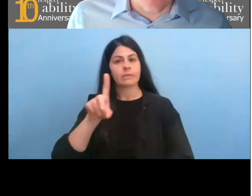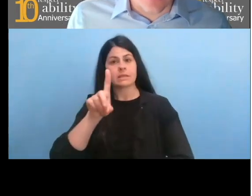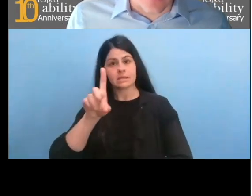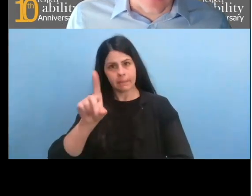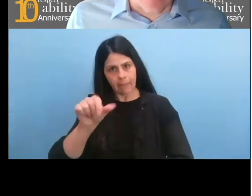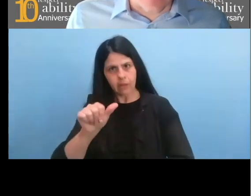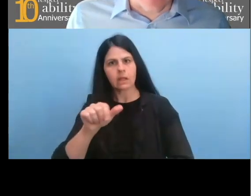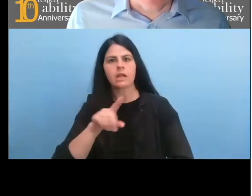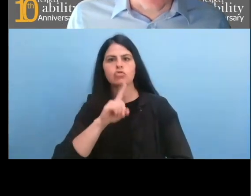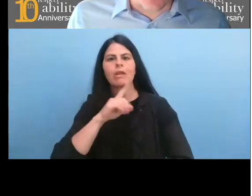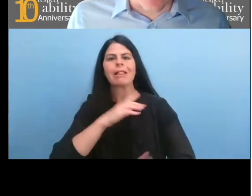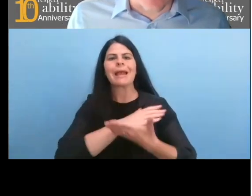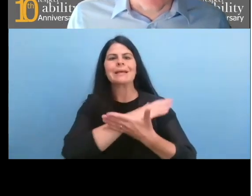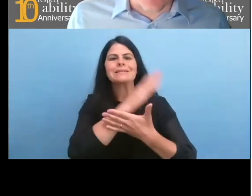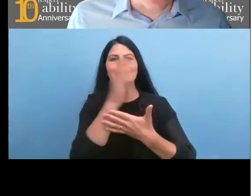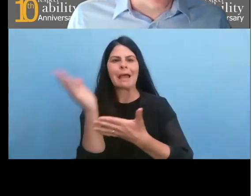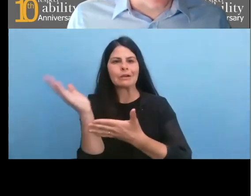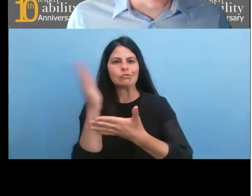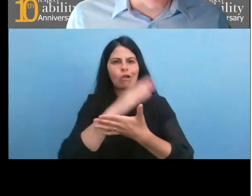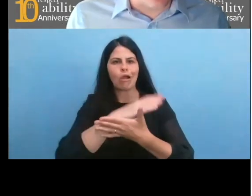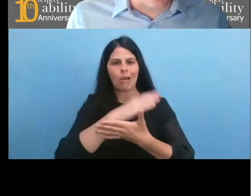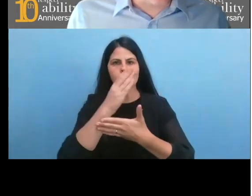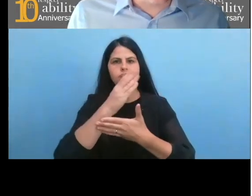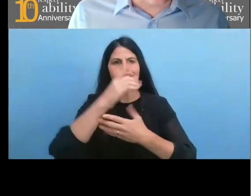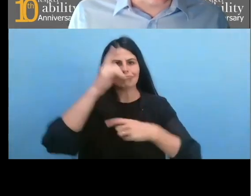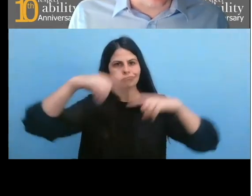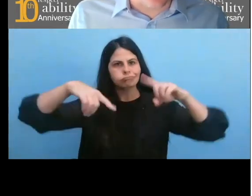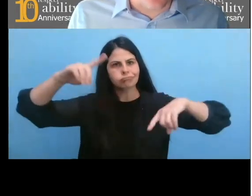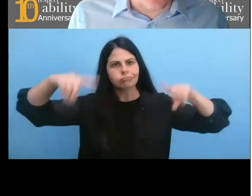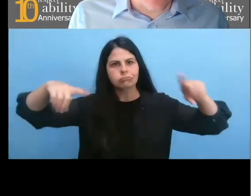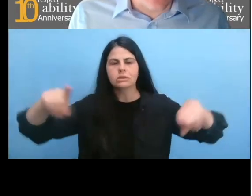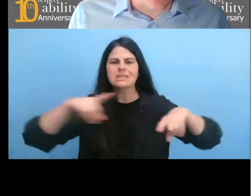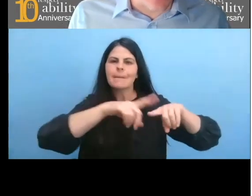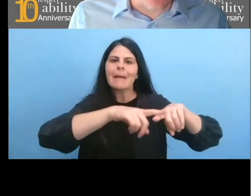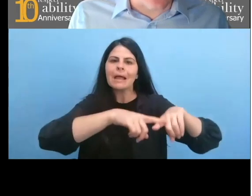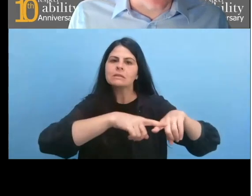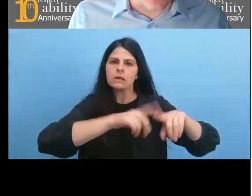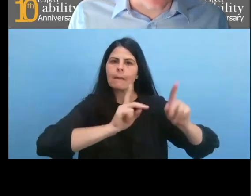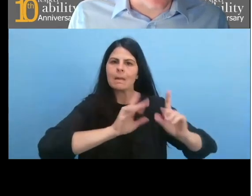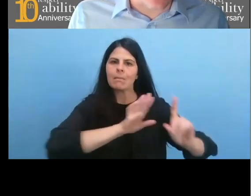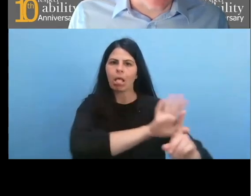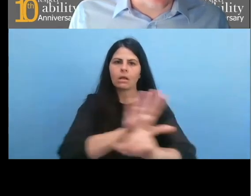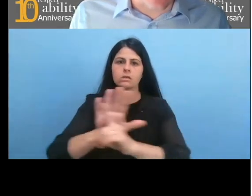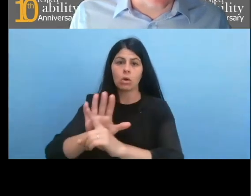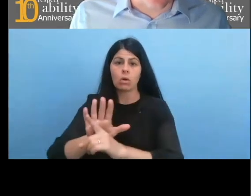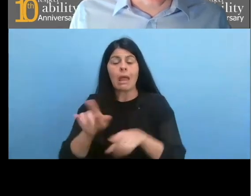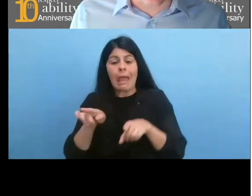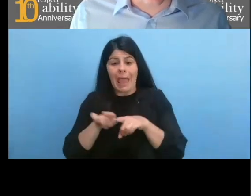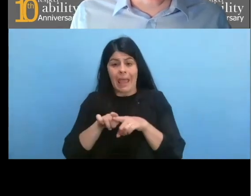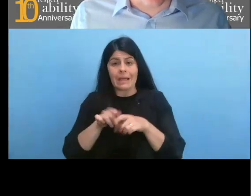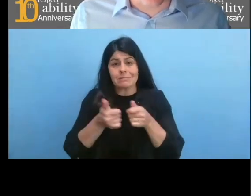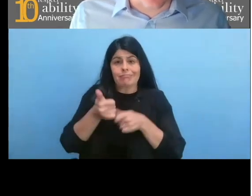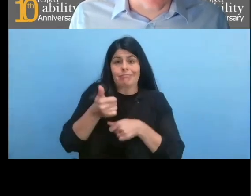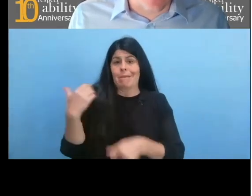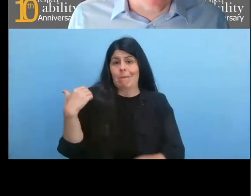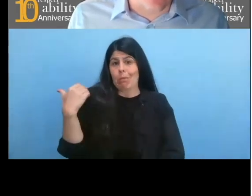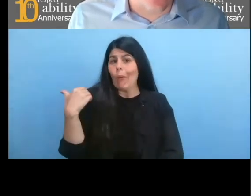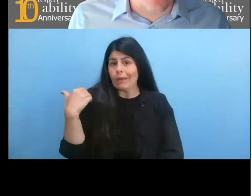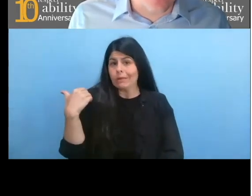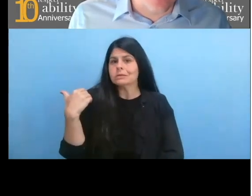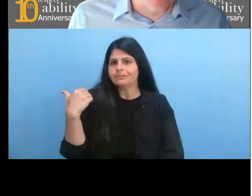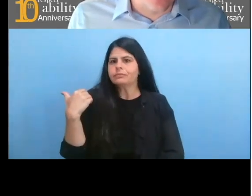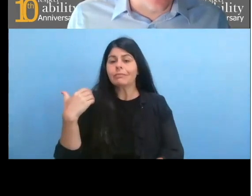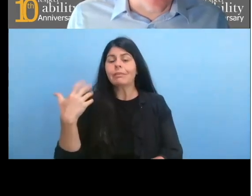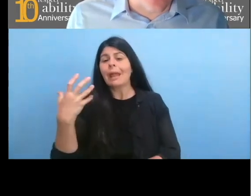folks. And it's really on us as employees and employers to make sure that we are not only advocating for ourselves, but also advocating